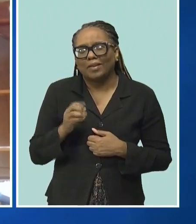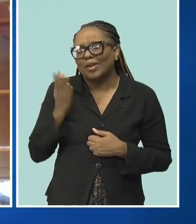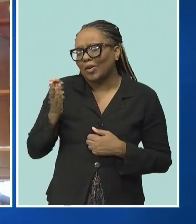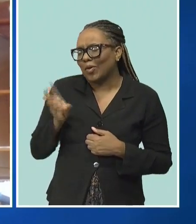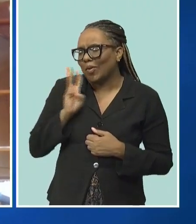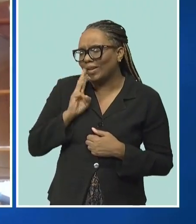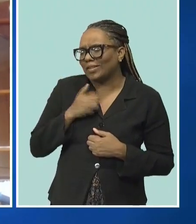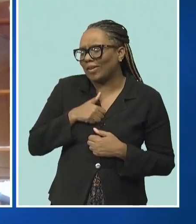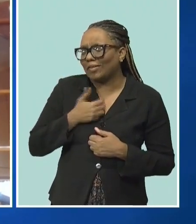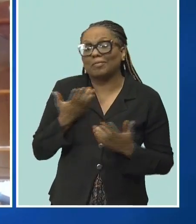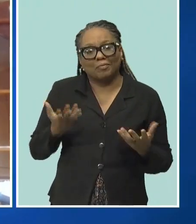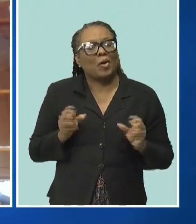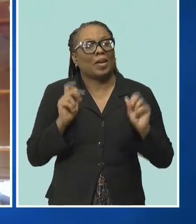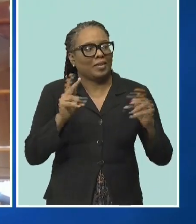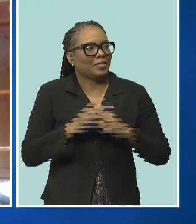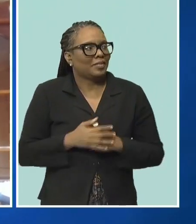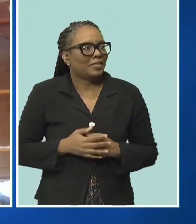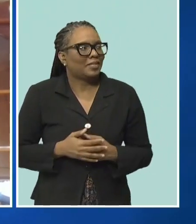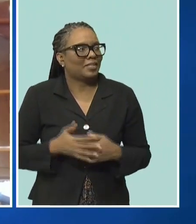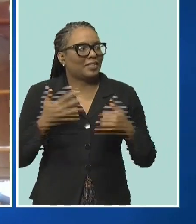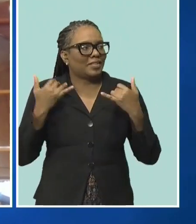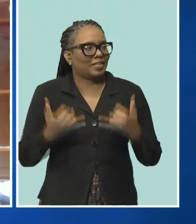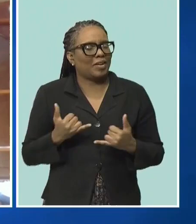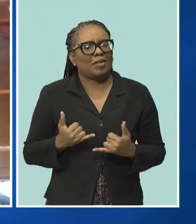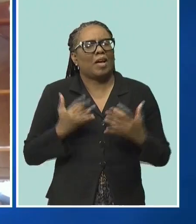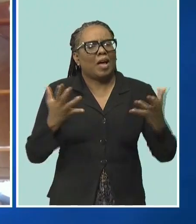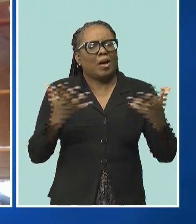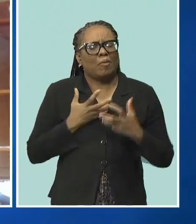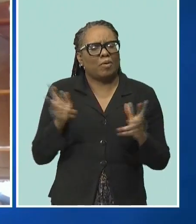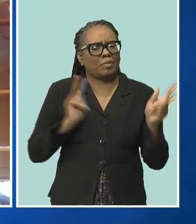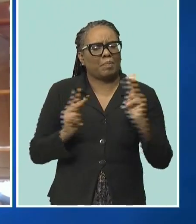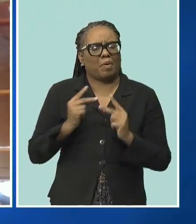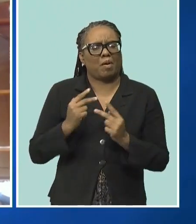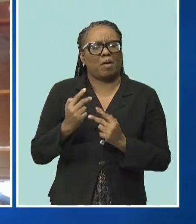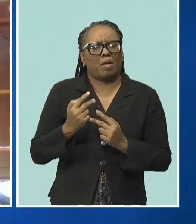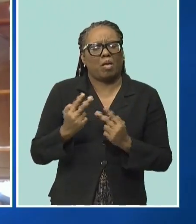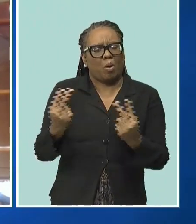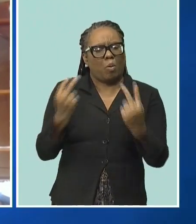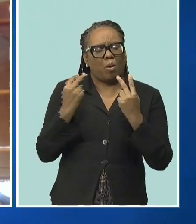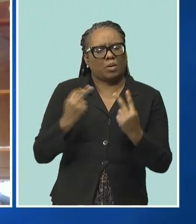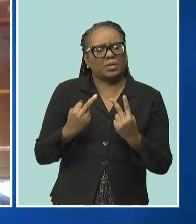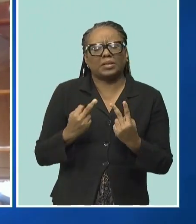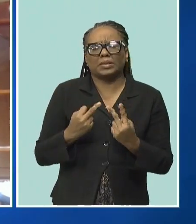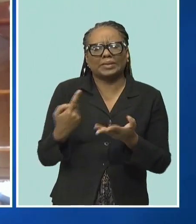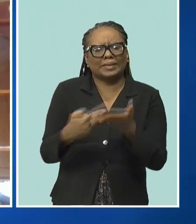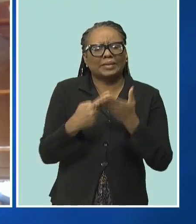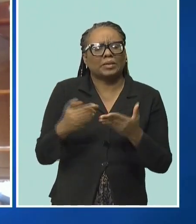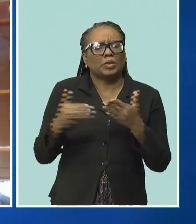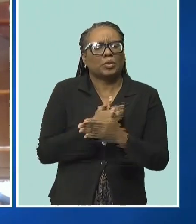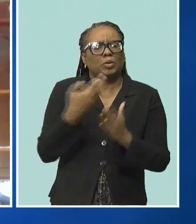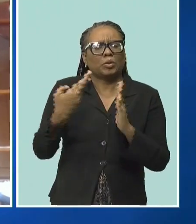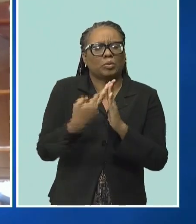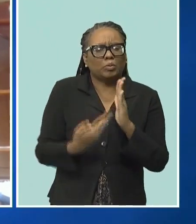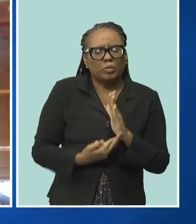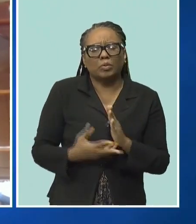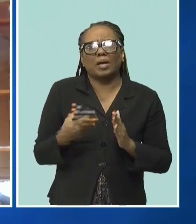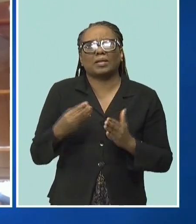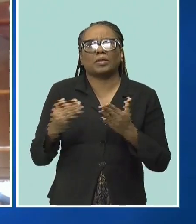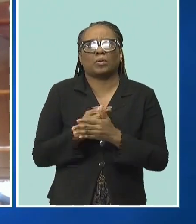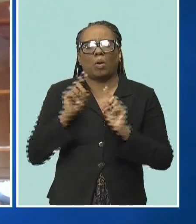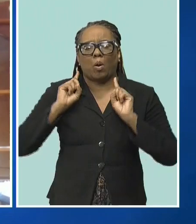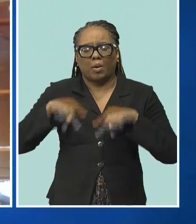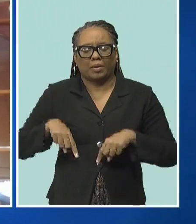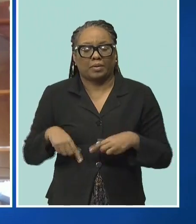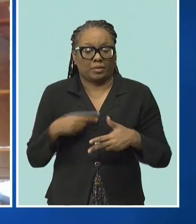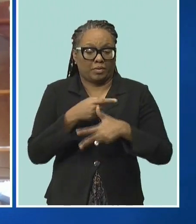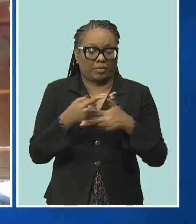provide our viewers with some context for these new regulations and the order. One at a time. The